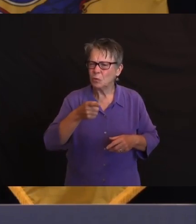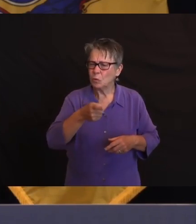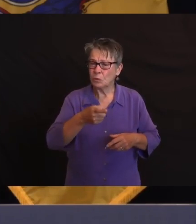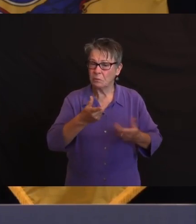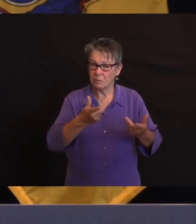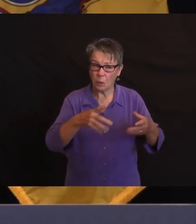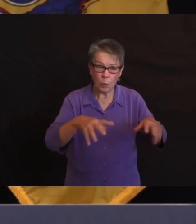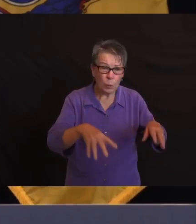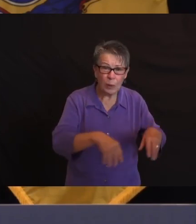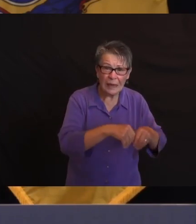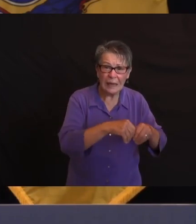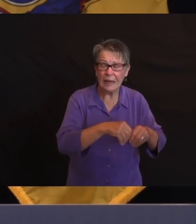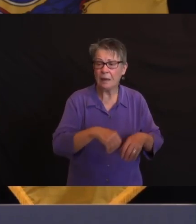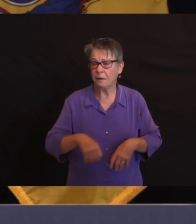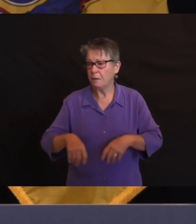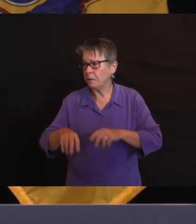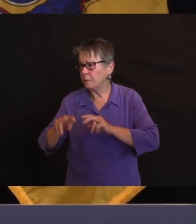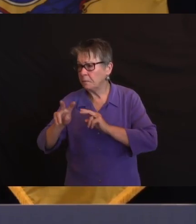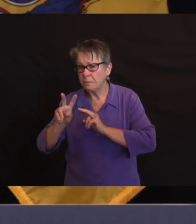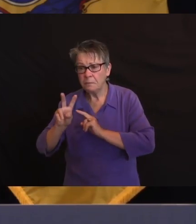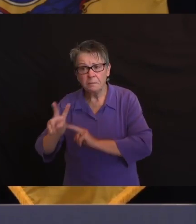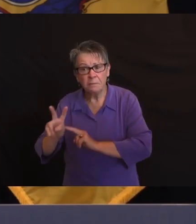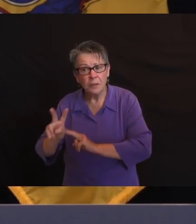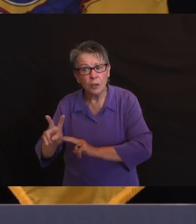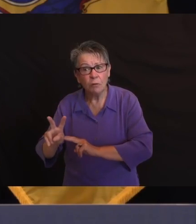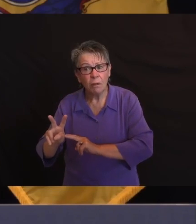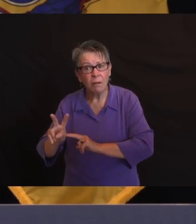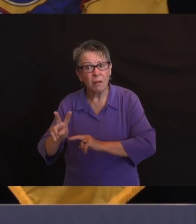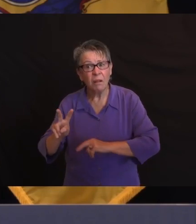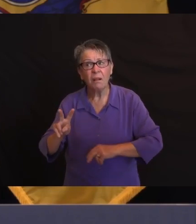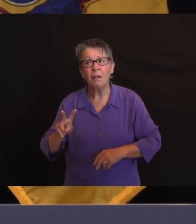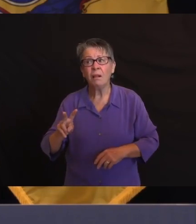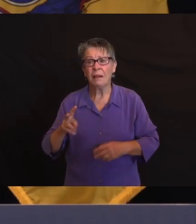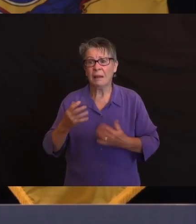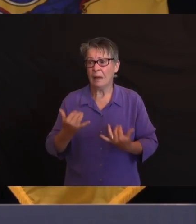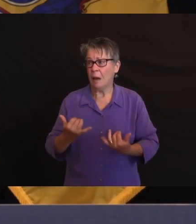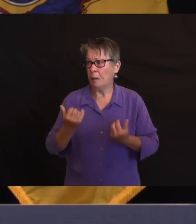recently led to a bunch of cases.